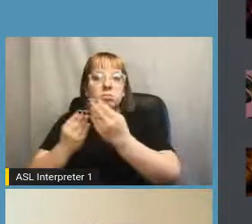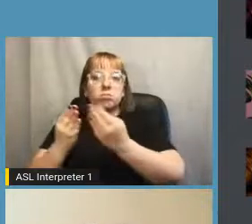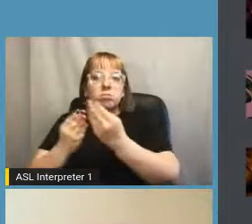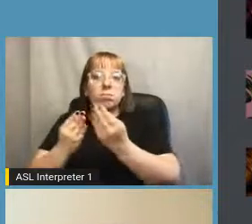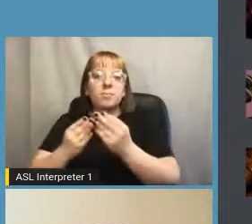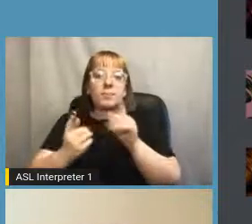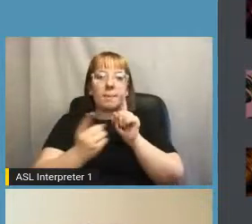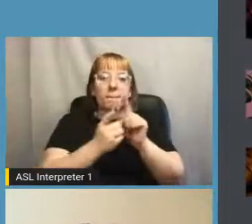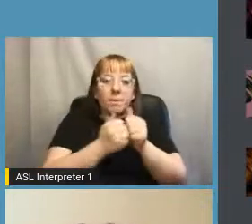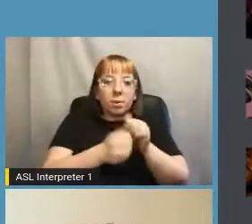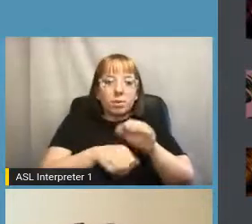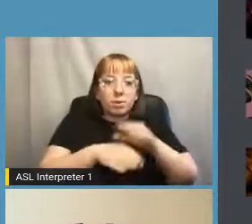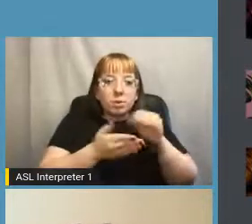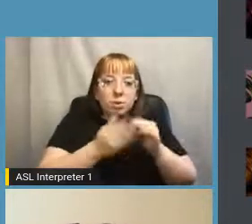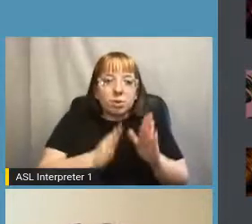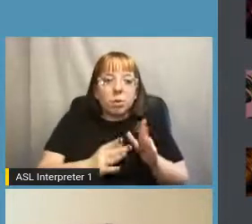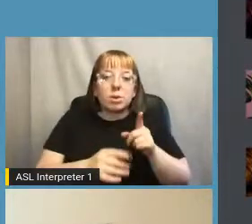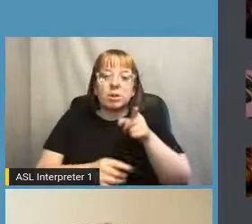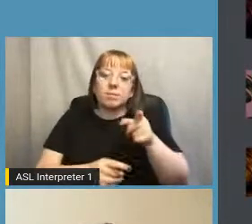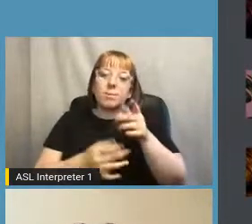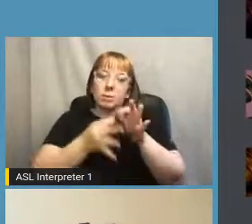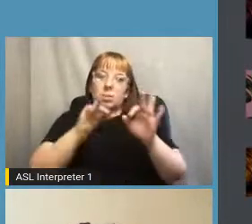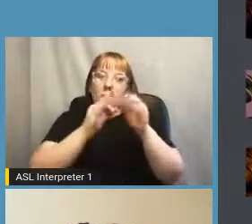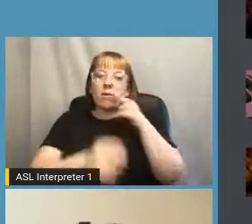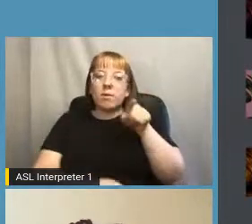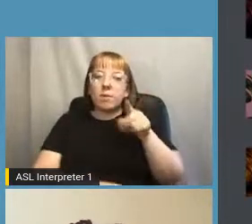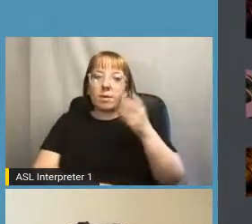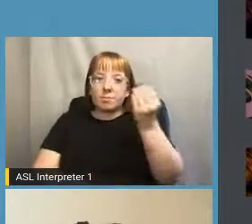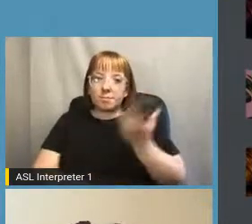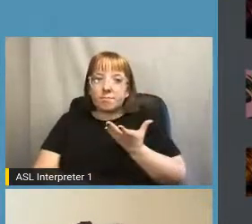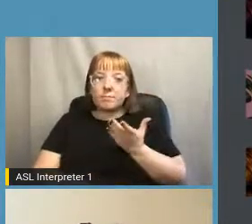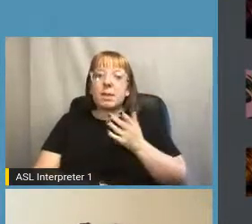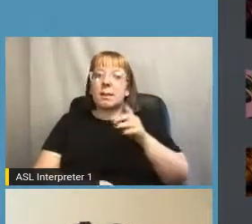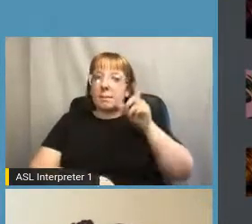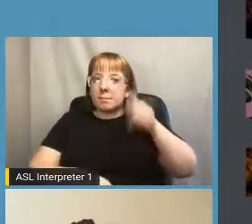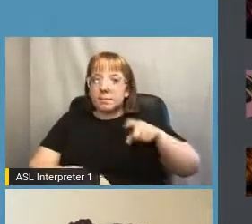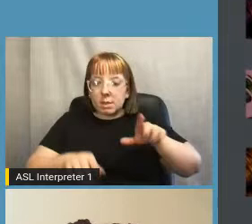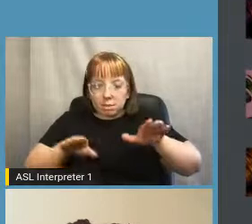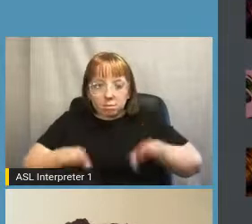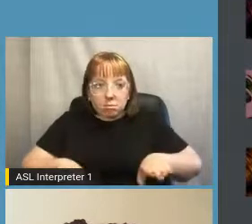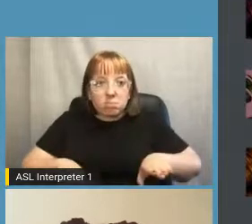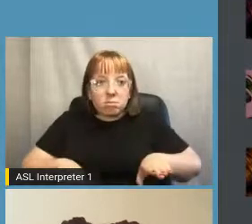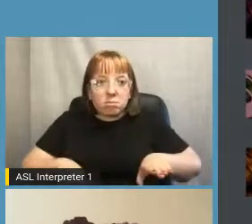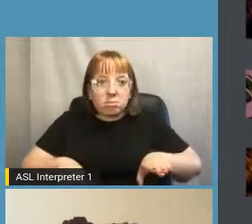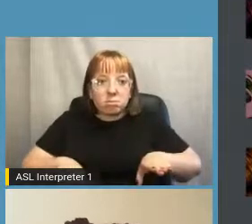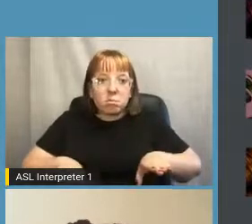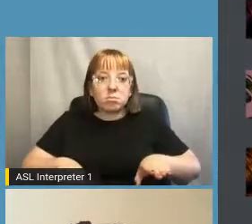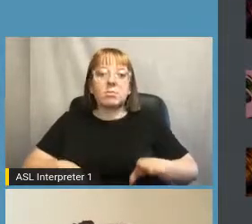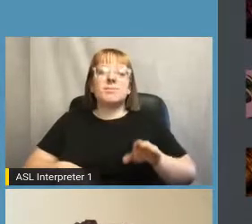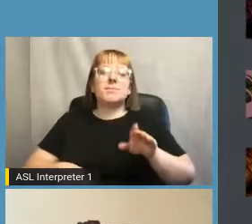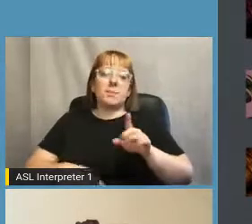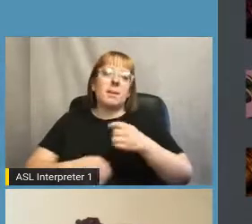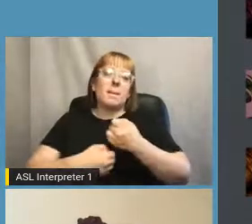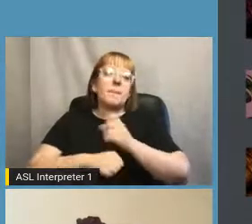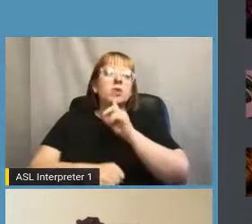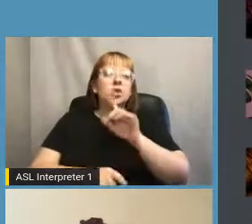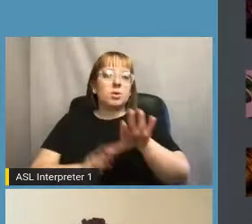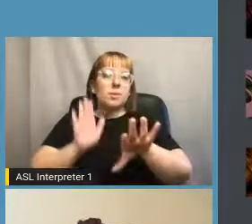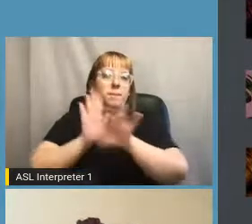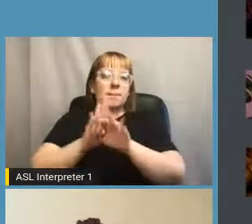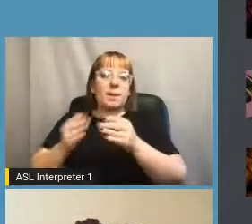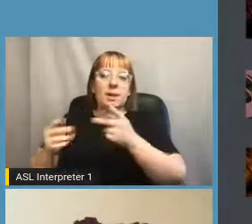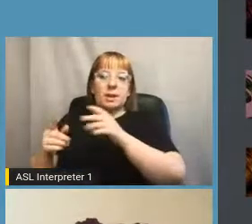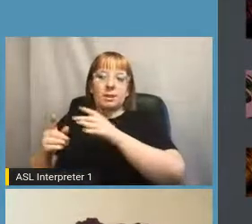with the student. The student, it was important for them to let me know that this work had to be on the floor. So we had to make sure we chose a space for that